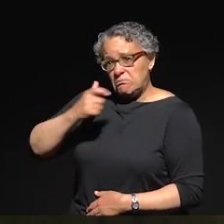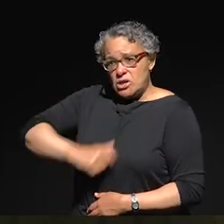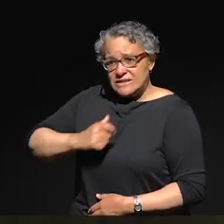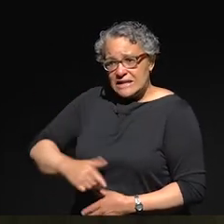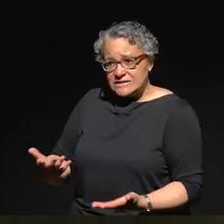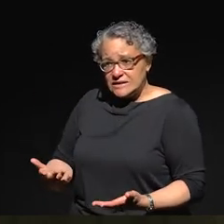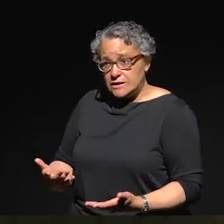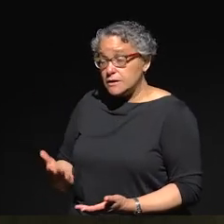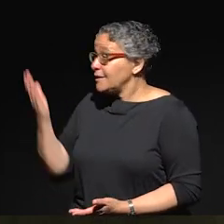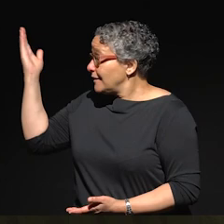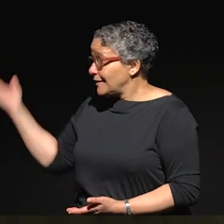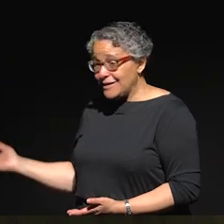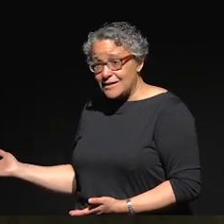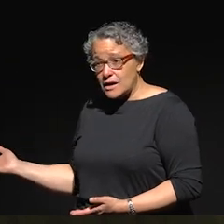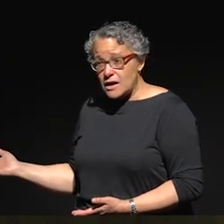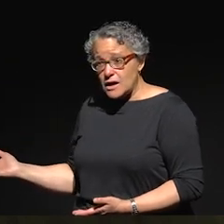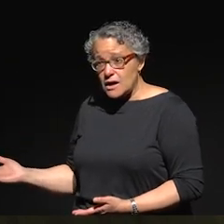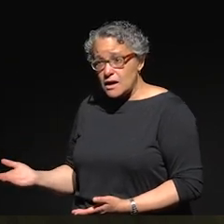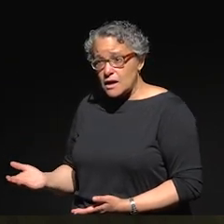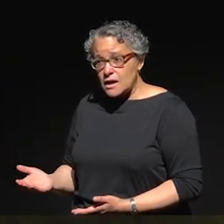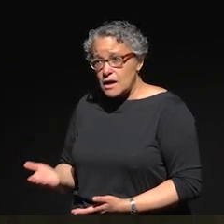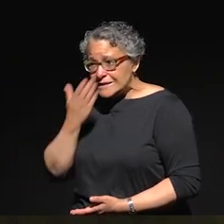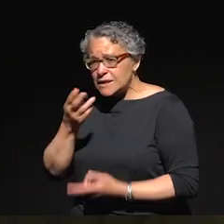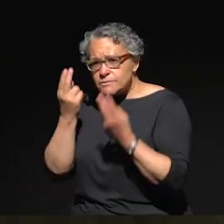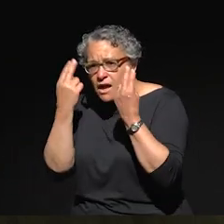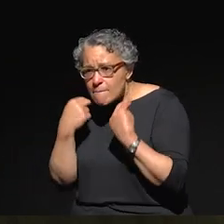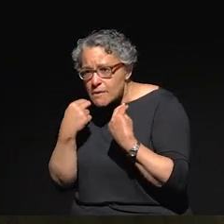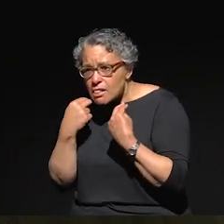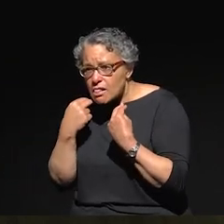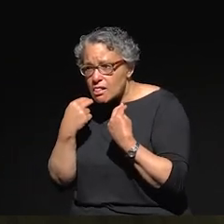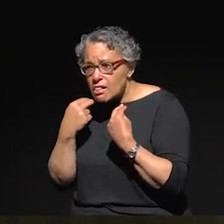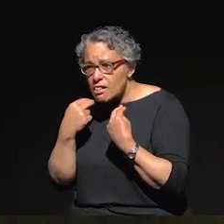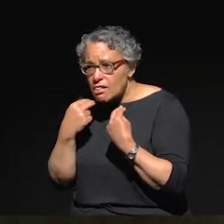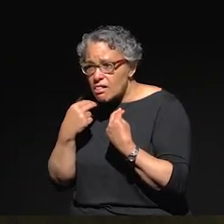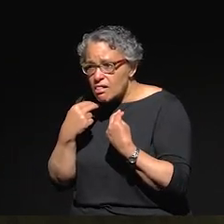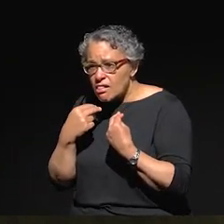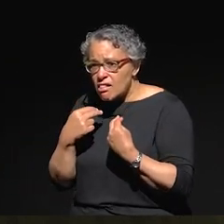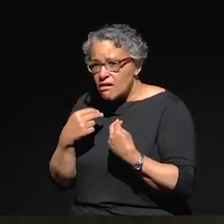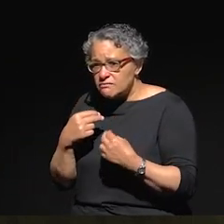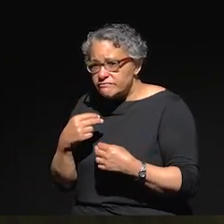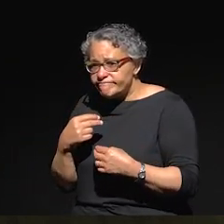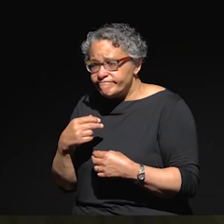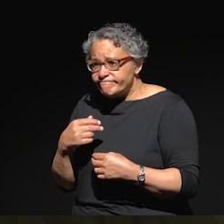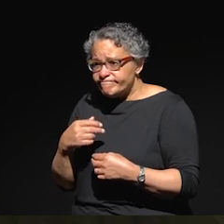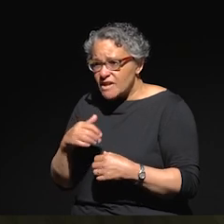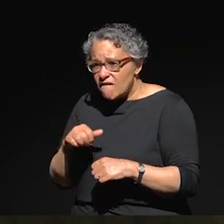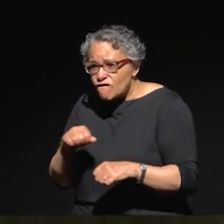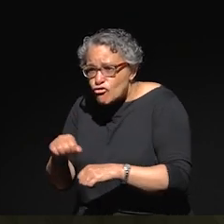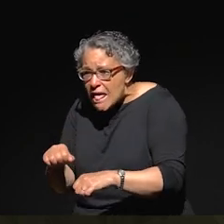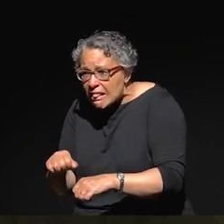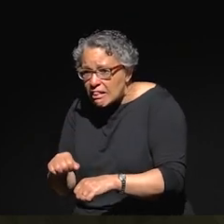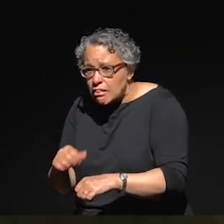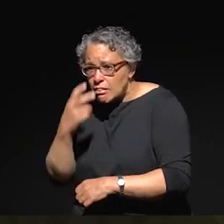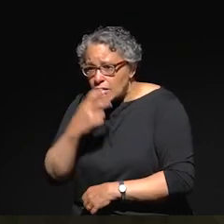here, he seems humble, frail. You know, not like squeezed into a corner, wearing his not